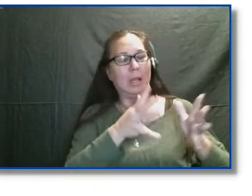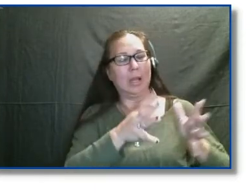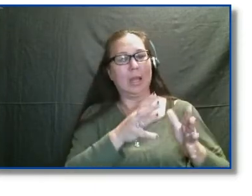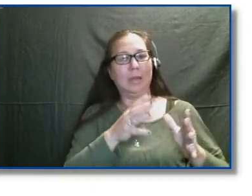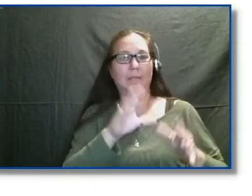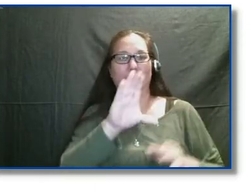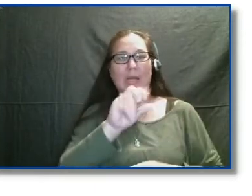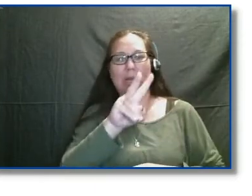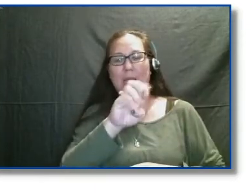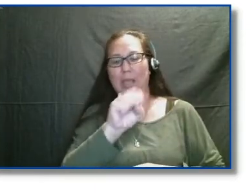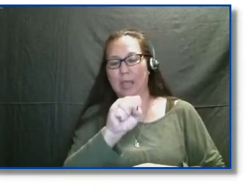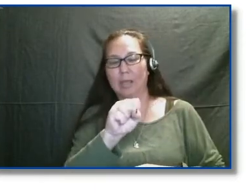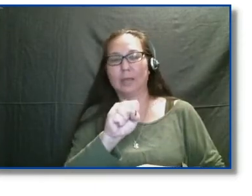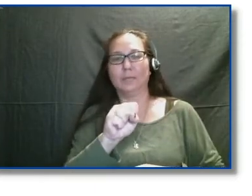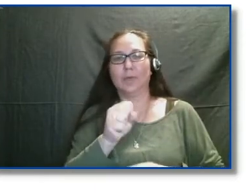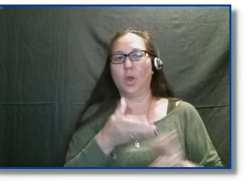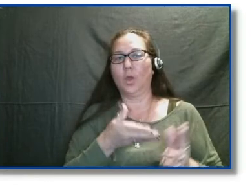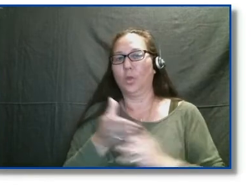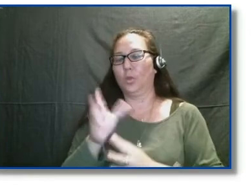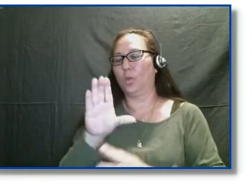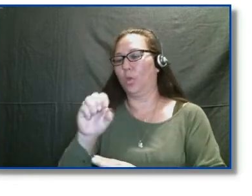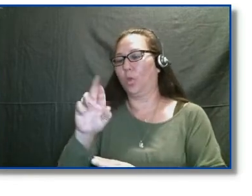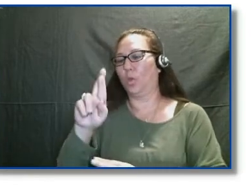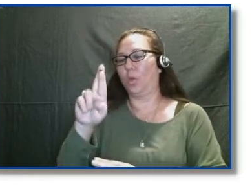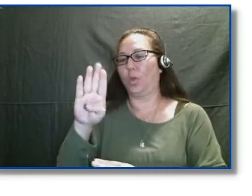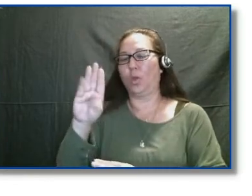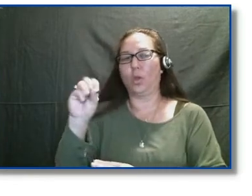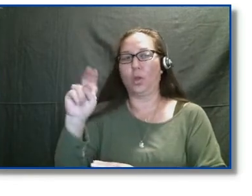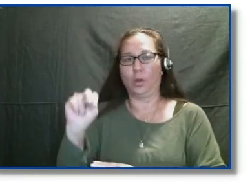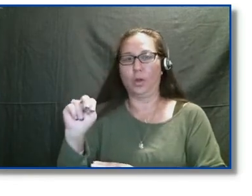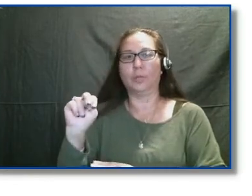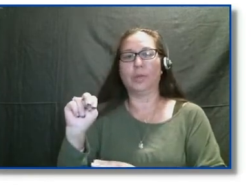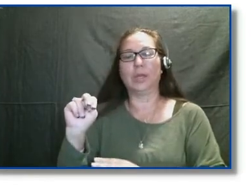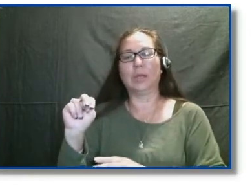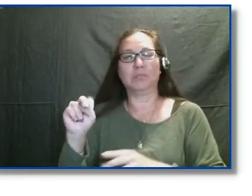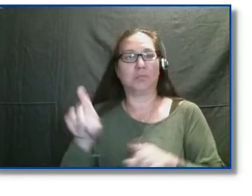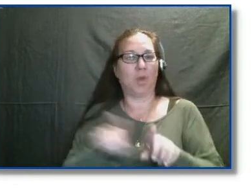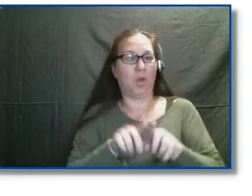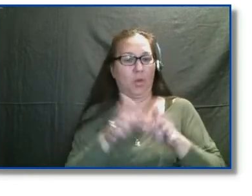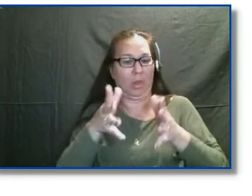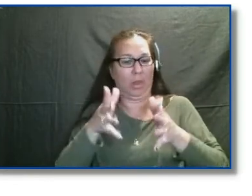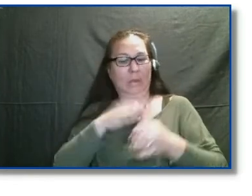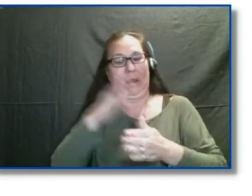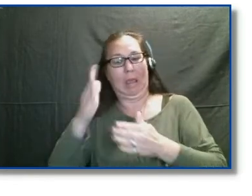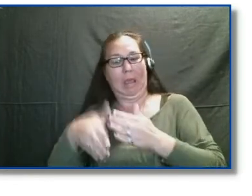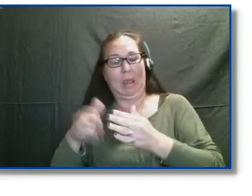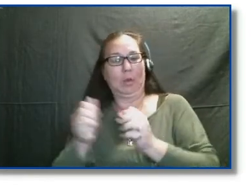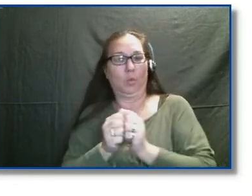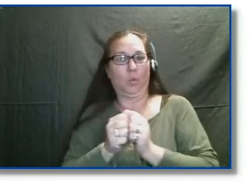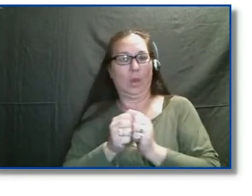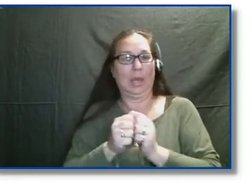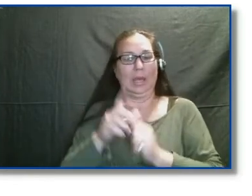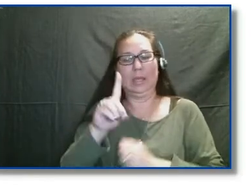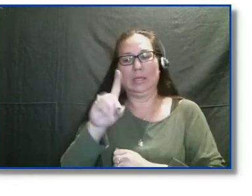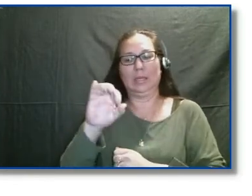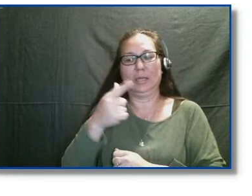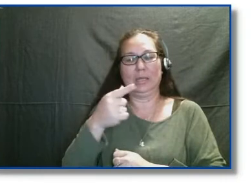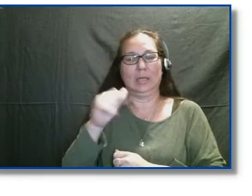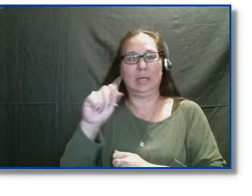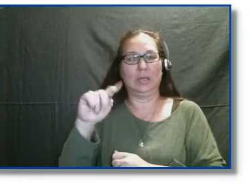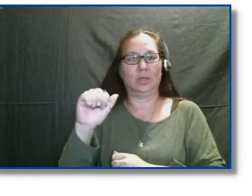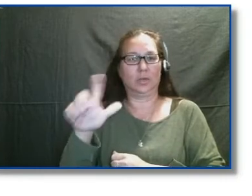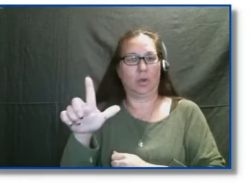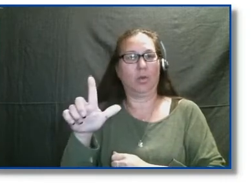caves, through carbon footprints and ending with digital footprints. And as you could see with conversions, they were kind of evolving